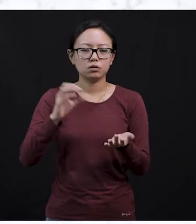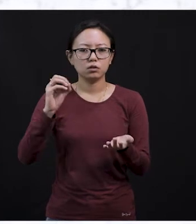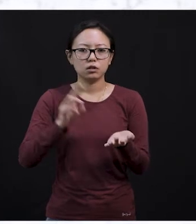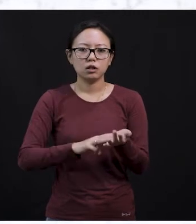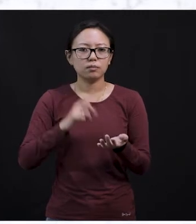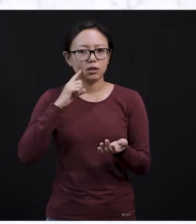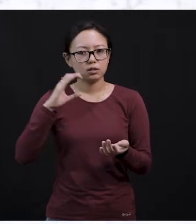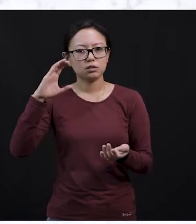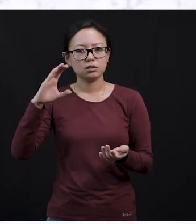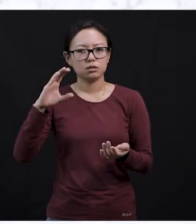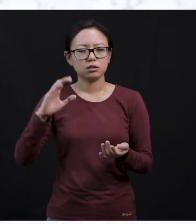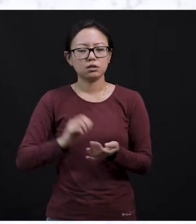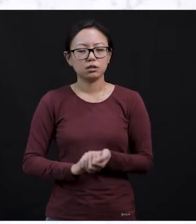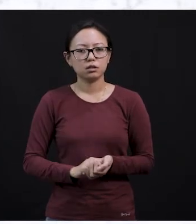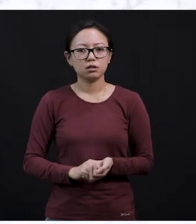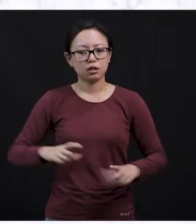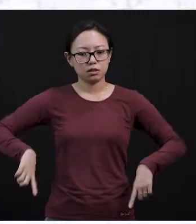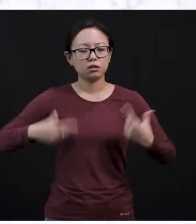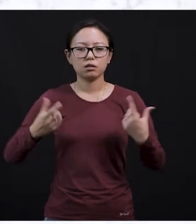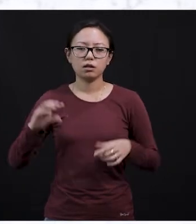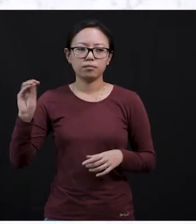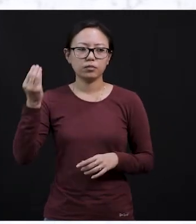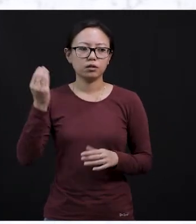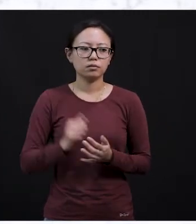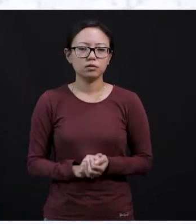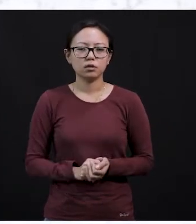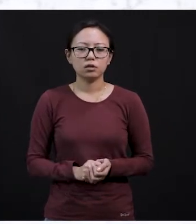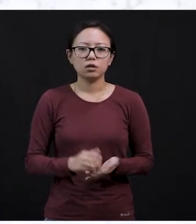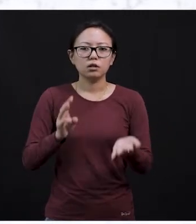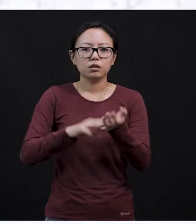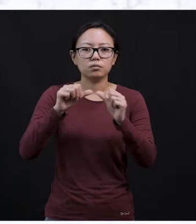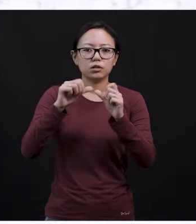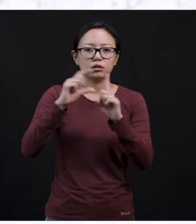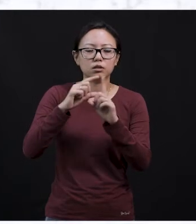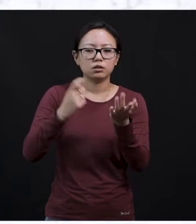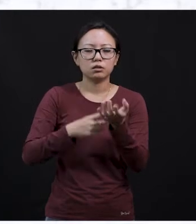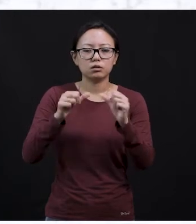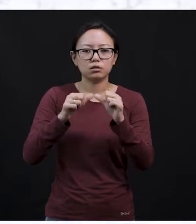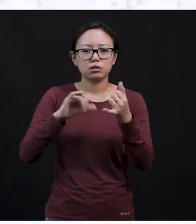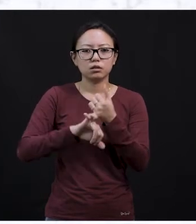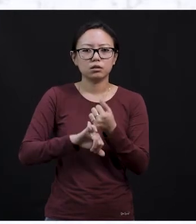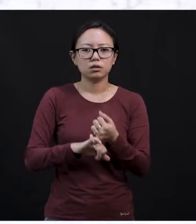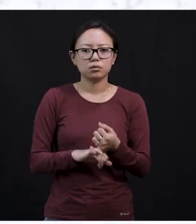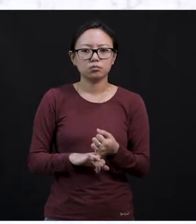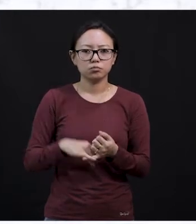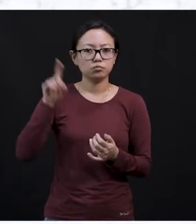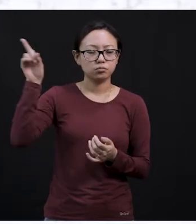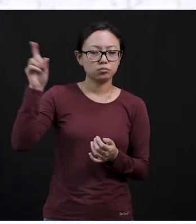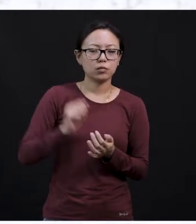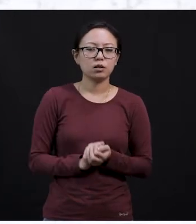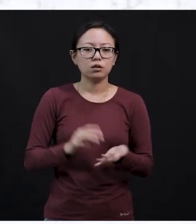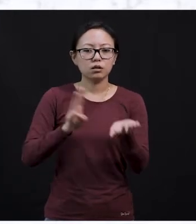here. The beaches are wonderful. The beach is about 6 kilometers long and it is considered as the